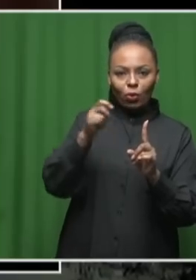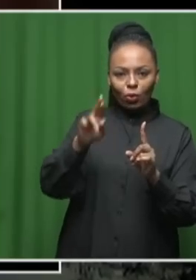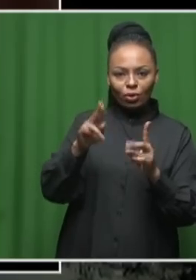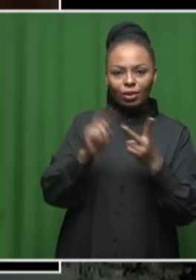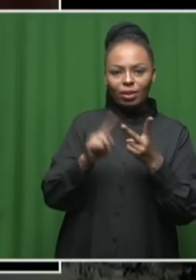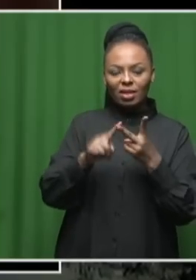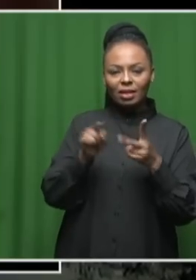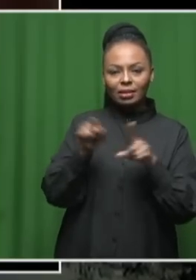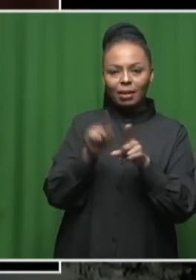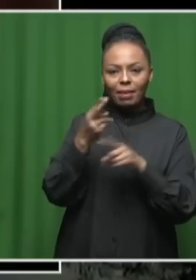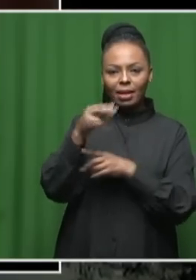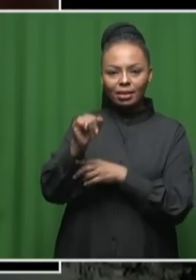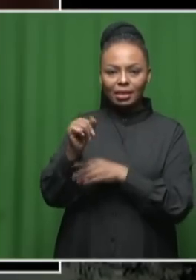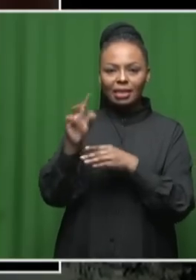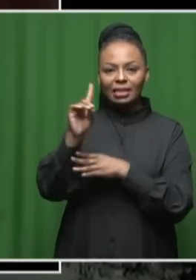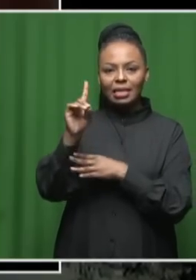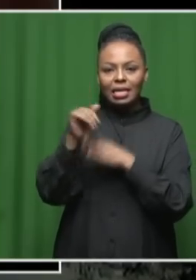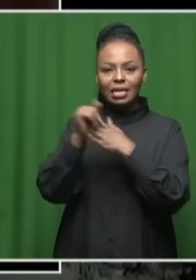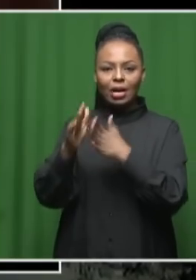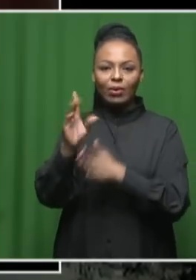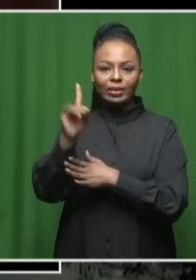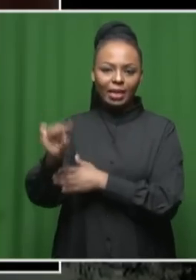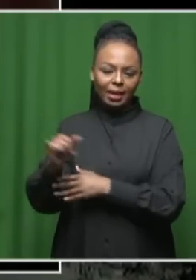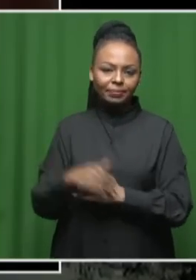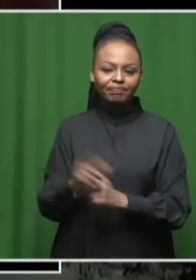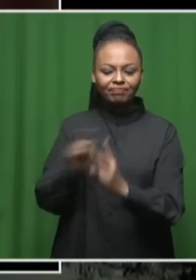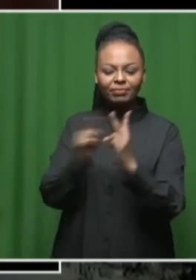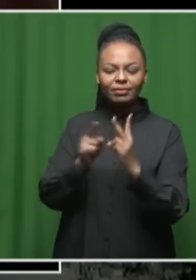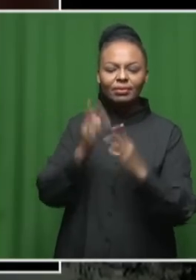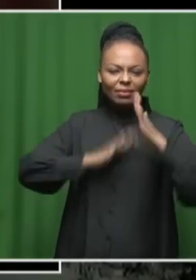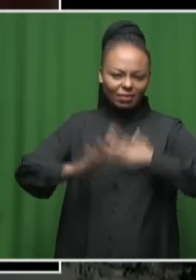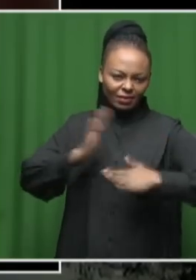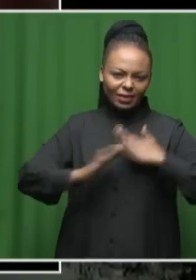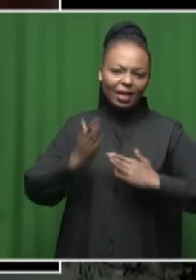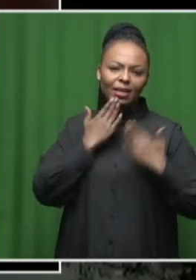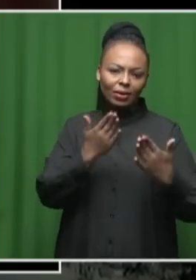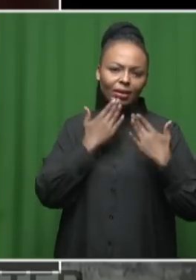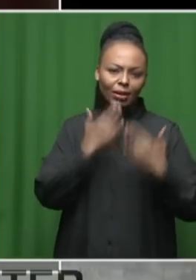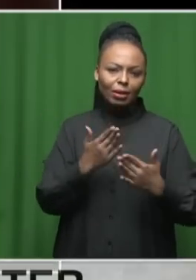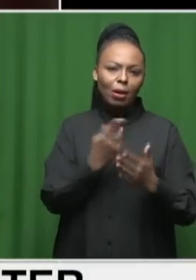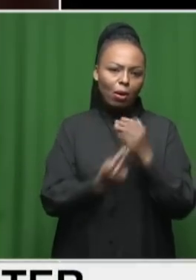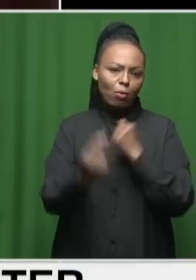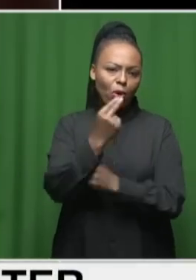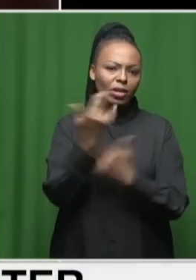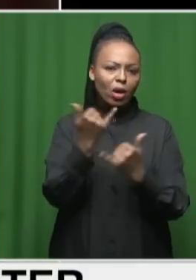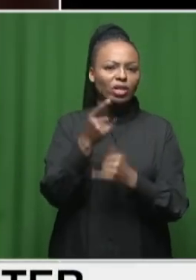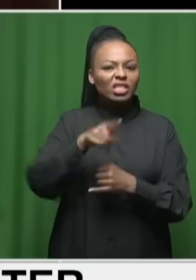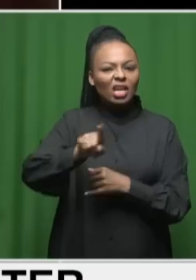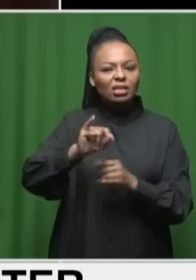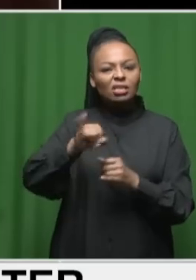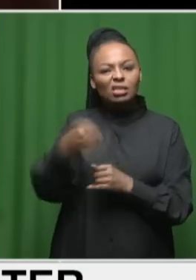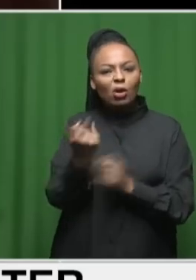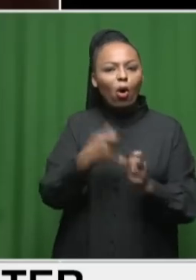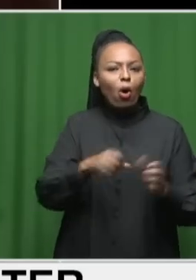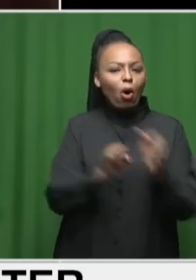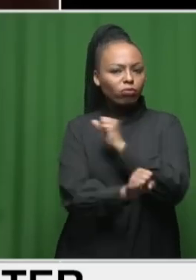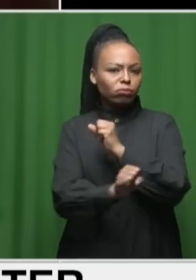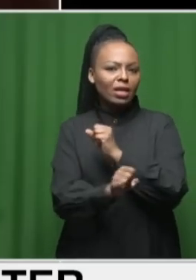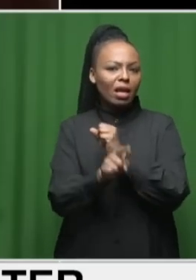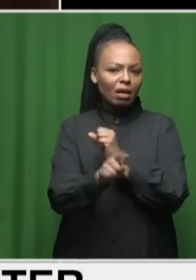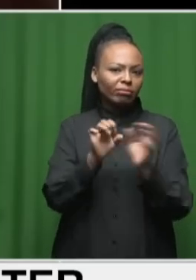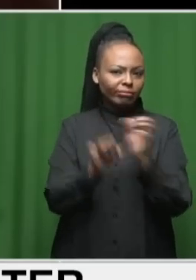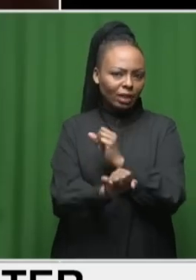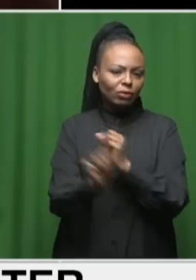Mckenzie, the leader of the DA. And thanks so much to both of you for your patience. I just want to give both of you an opportunity just to round it up for us.